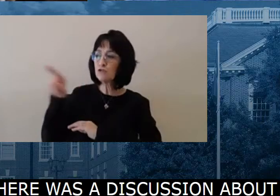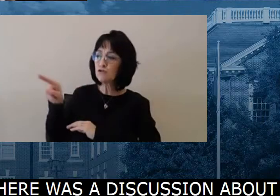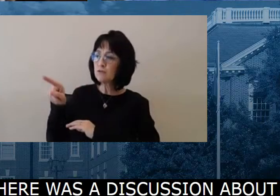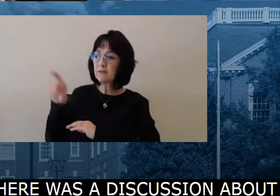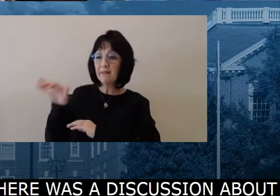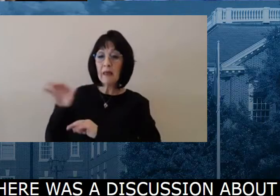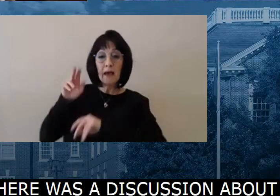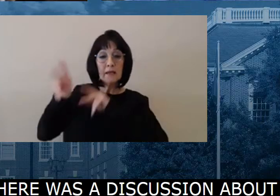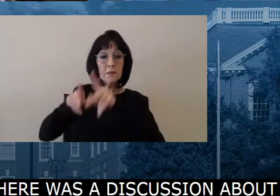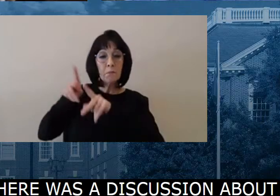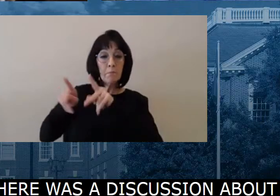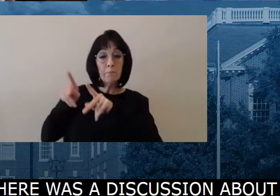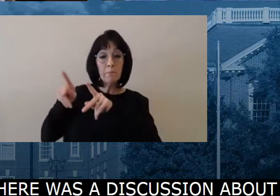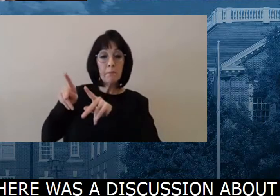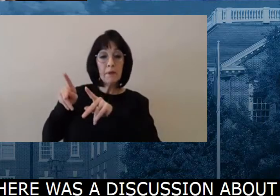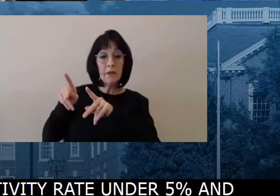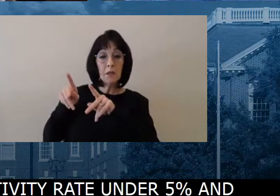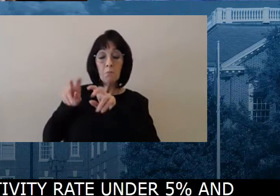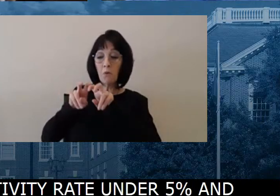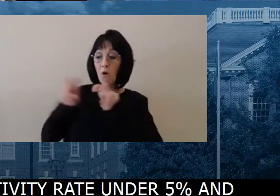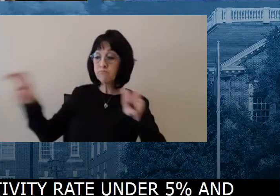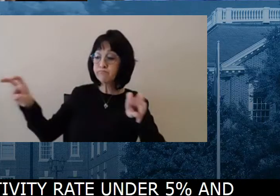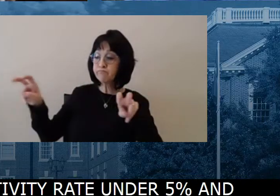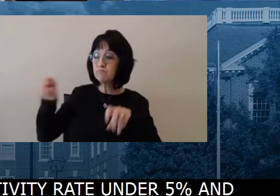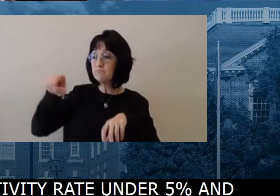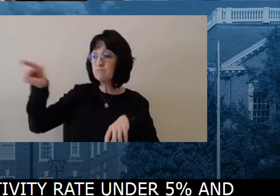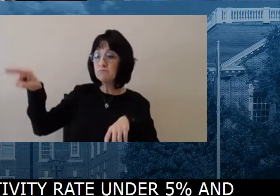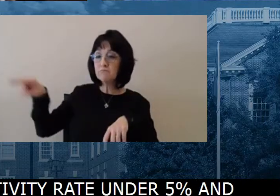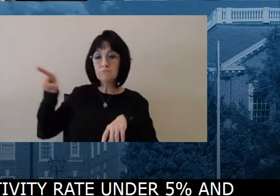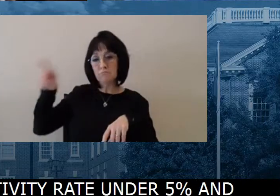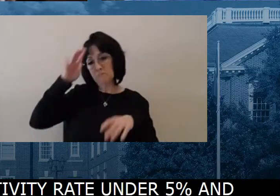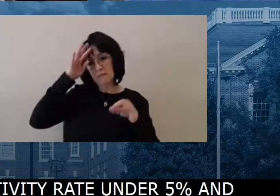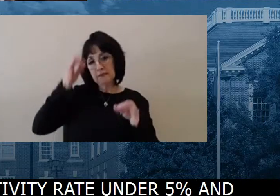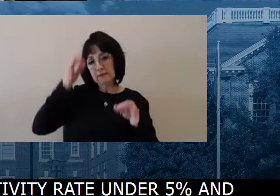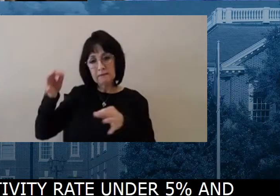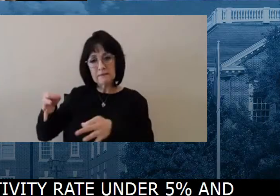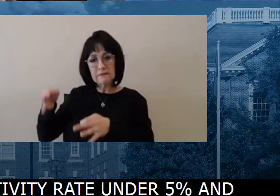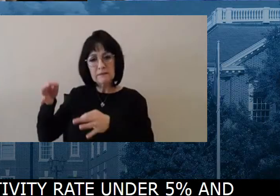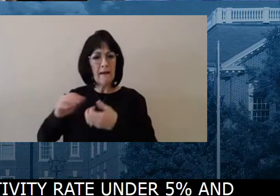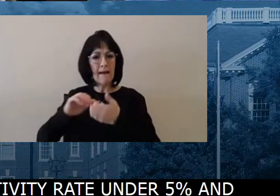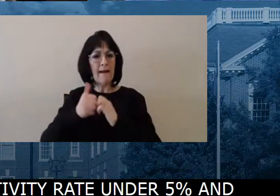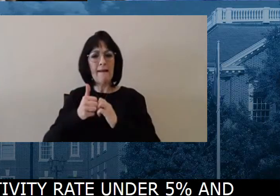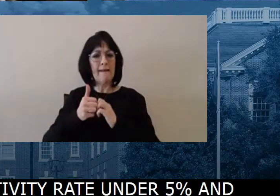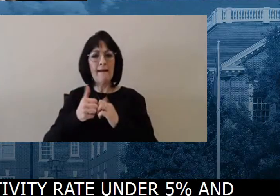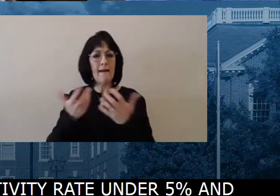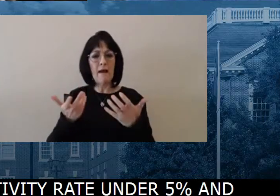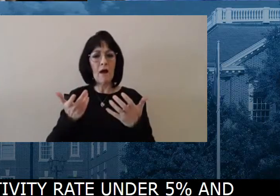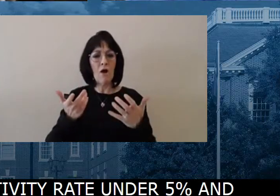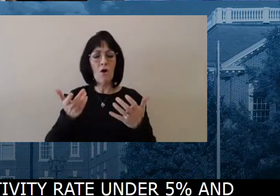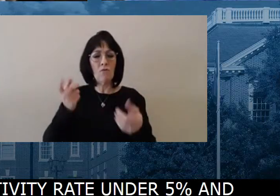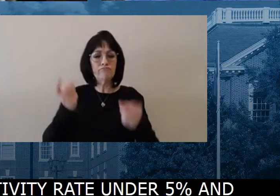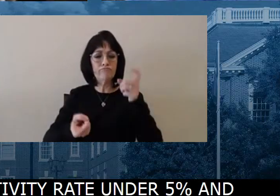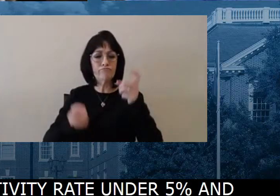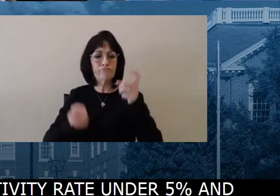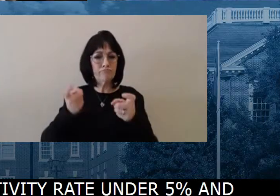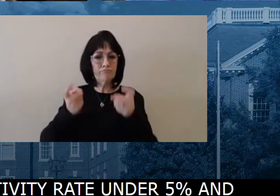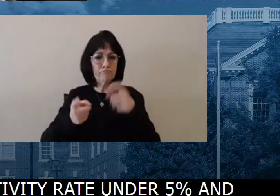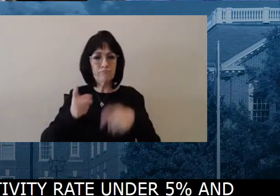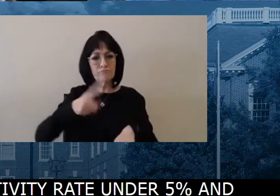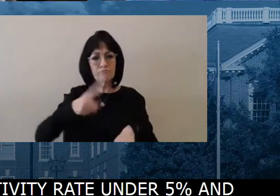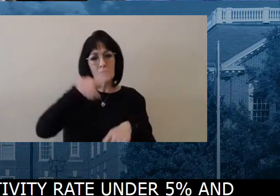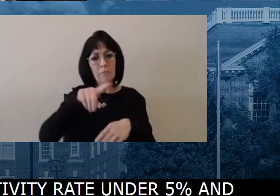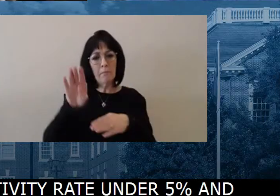reopening the economy. Business leaders are now asking me, what exactly will it take to reopen